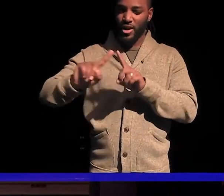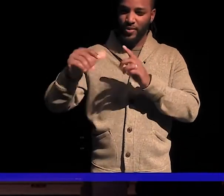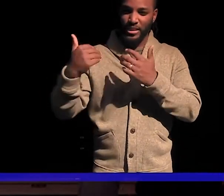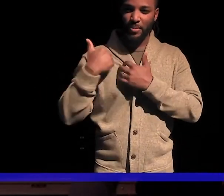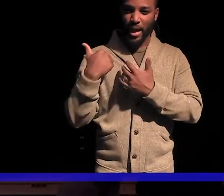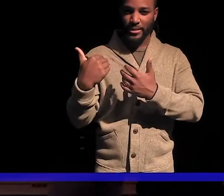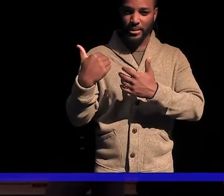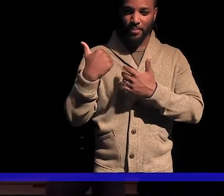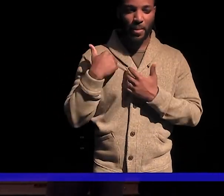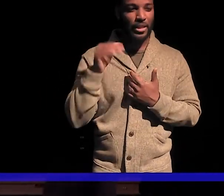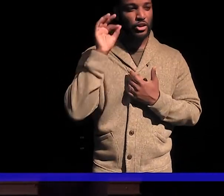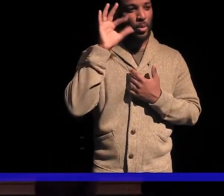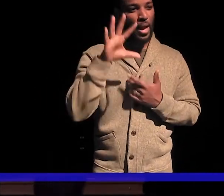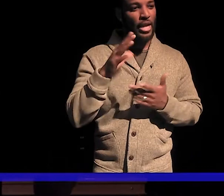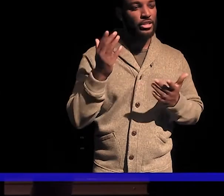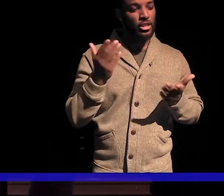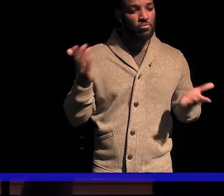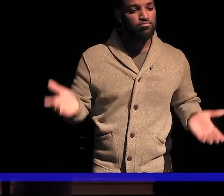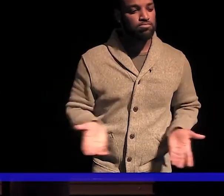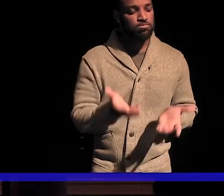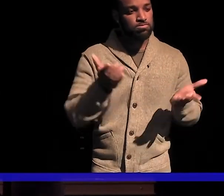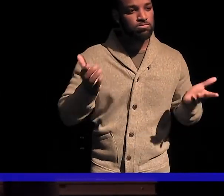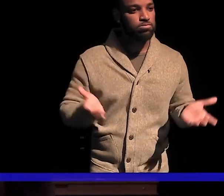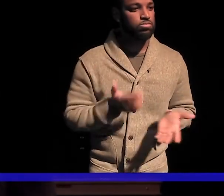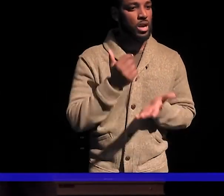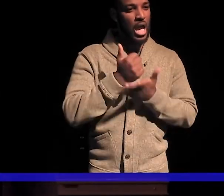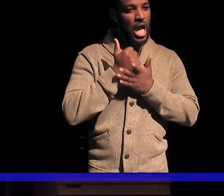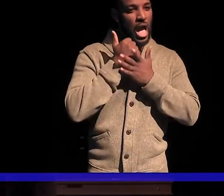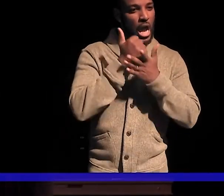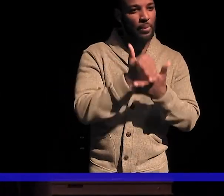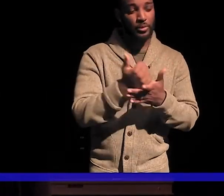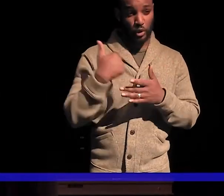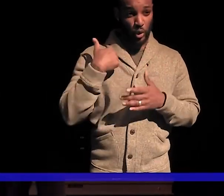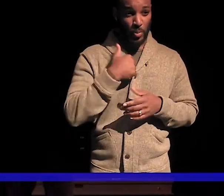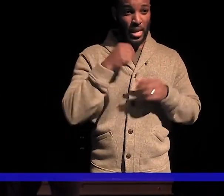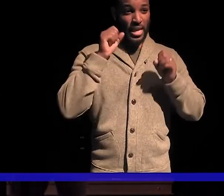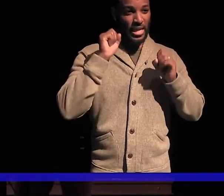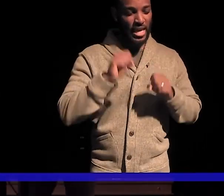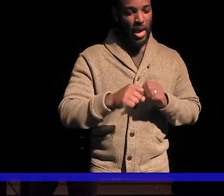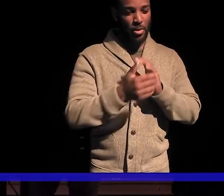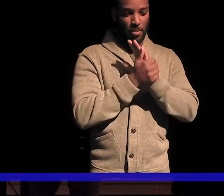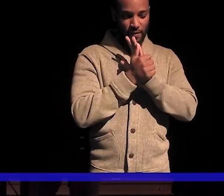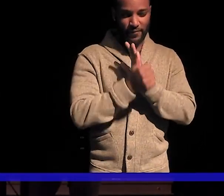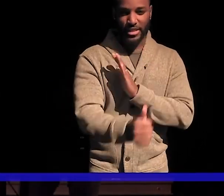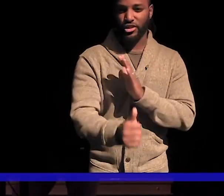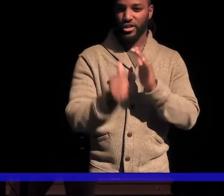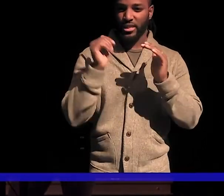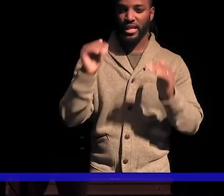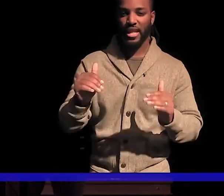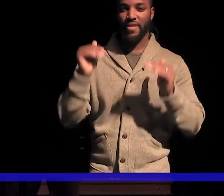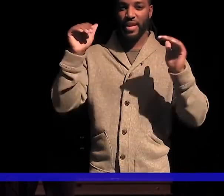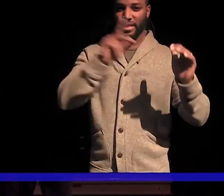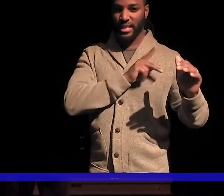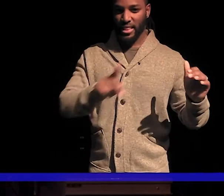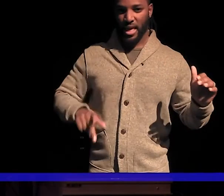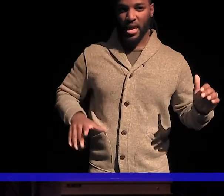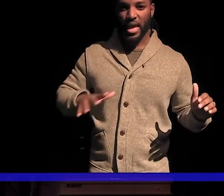our skills so that we can be proficient in advancing the kingdom of God.